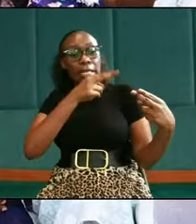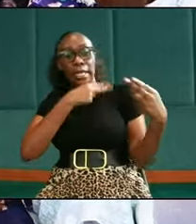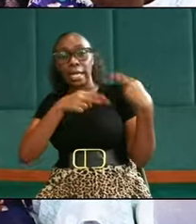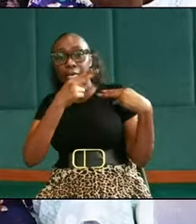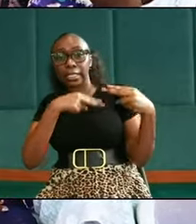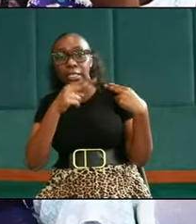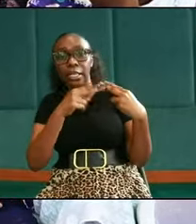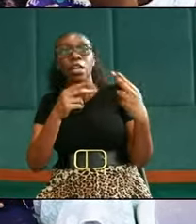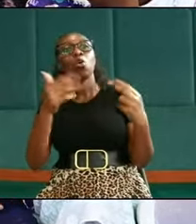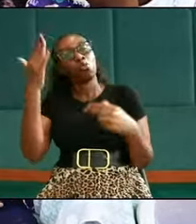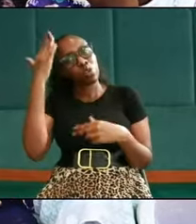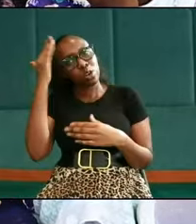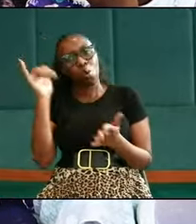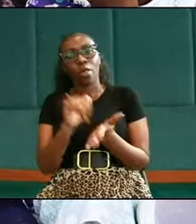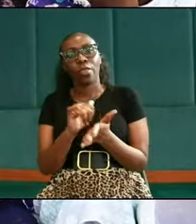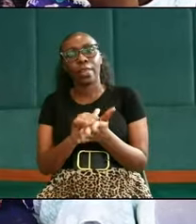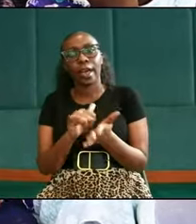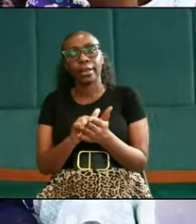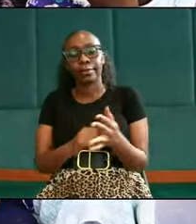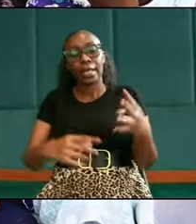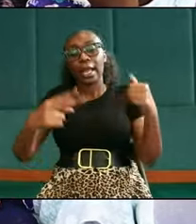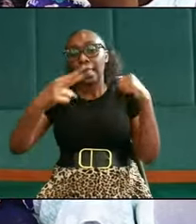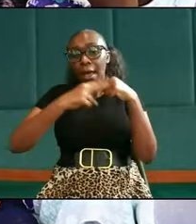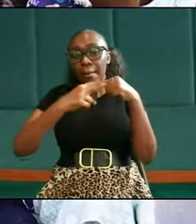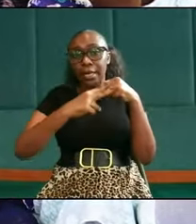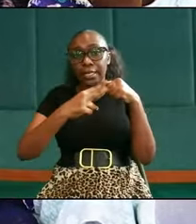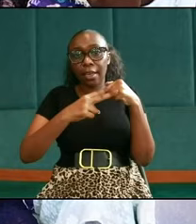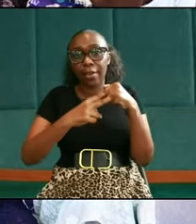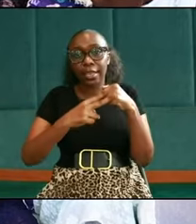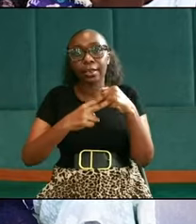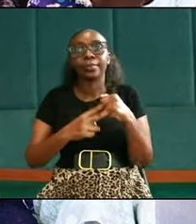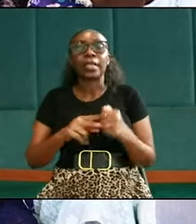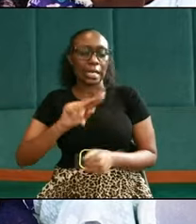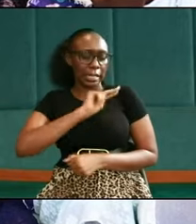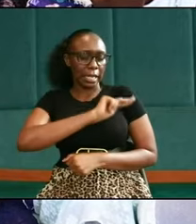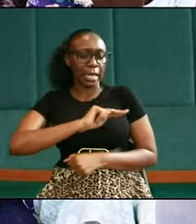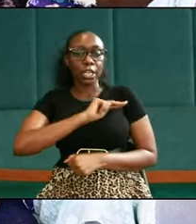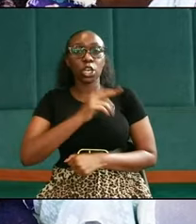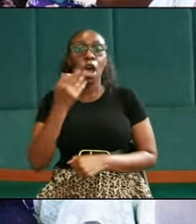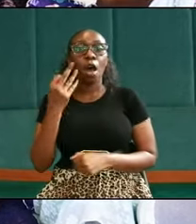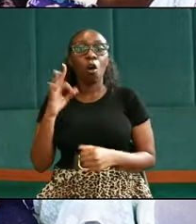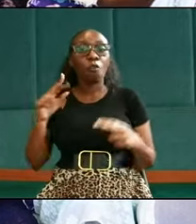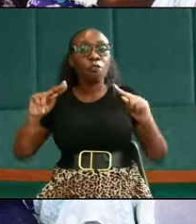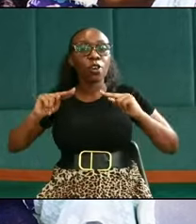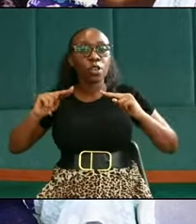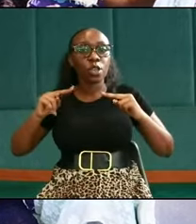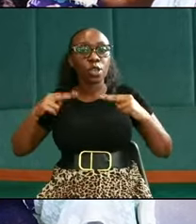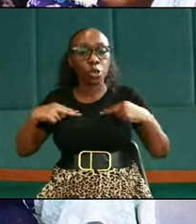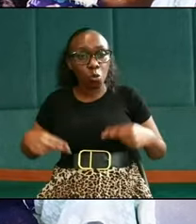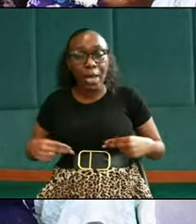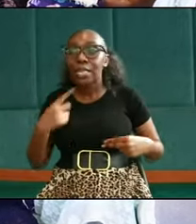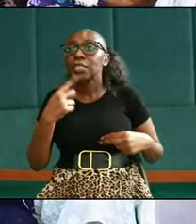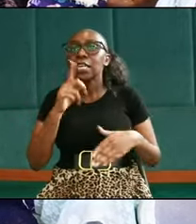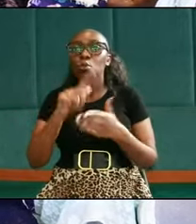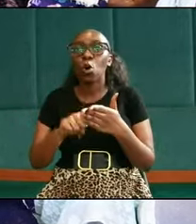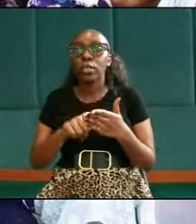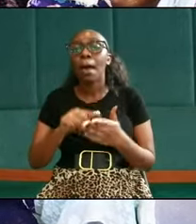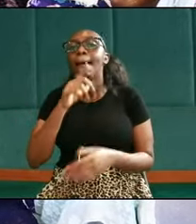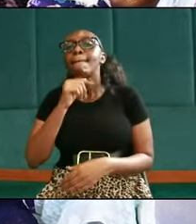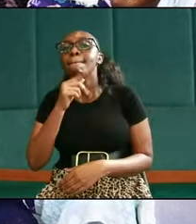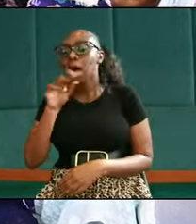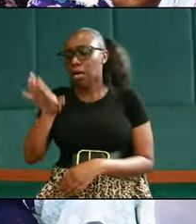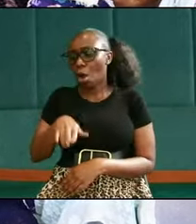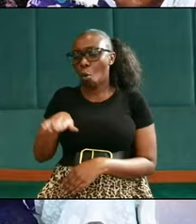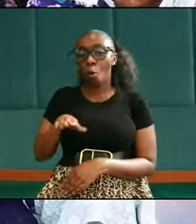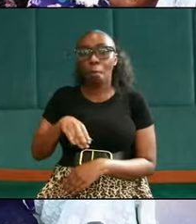is the account that we have. Fundamental belief number 7 is the nature of humanity, and we're saying that man and woman